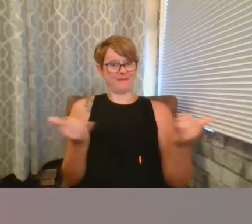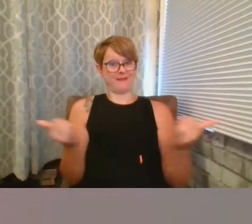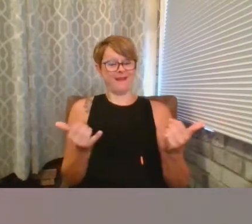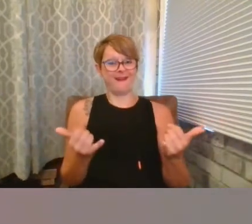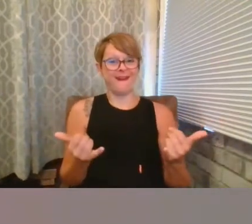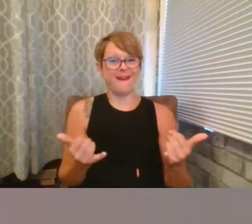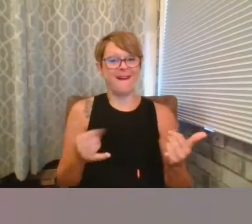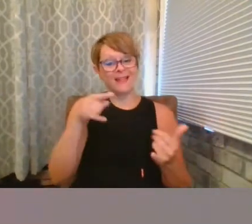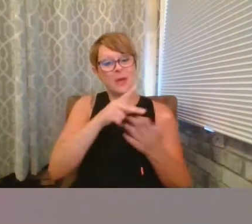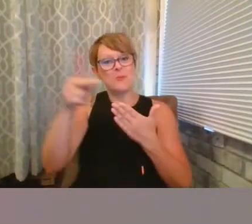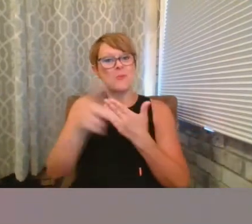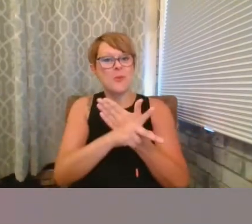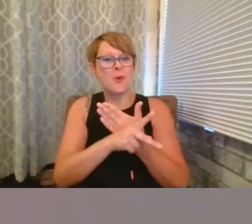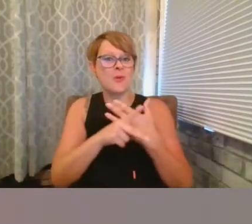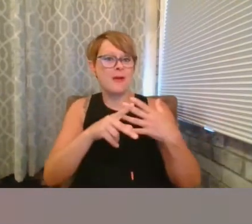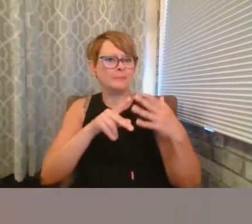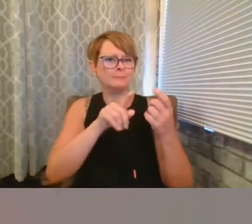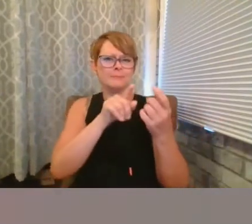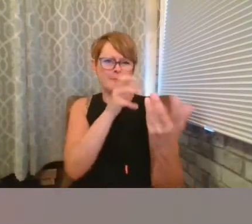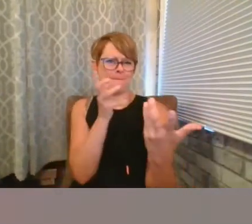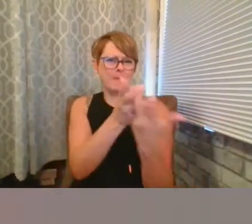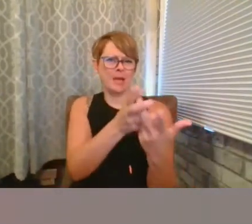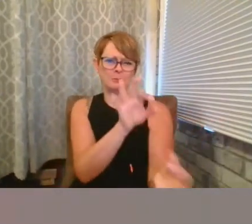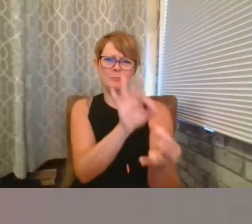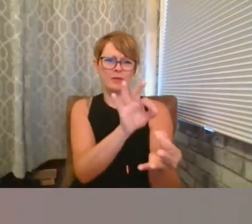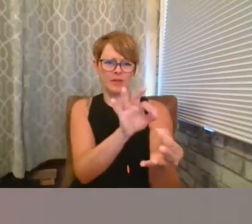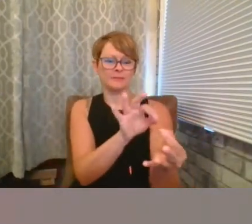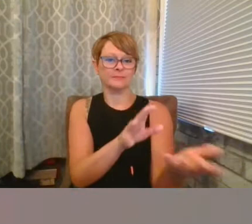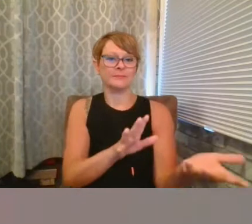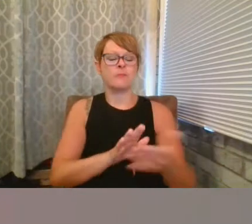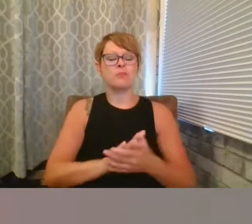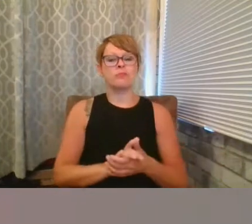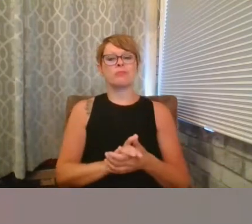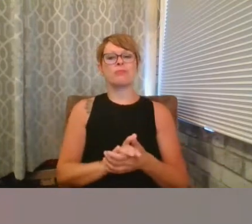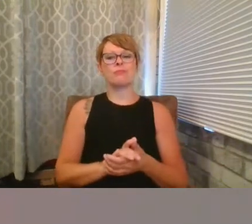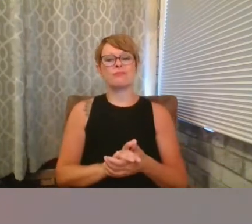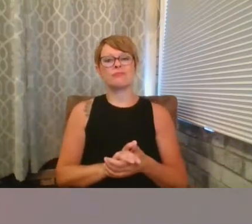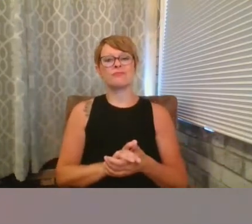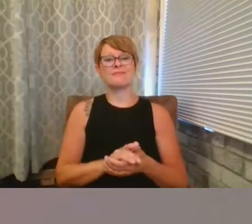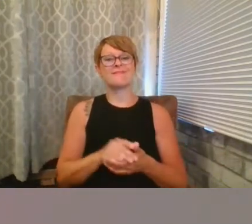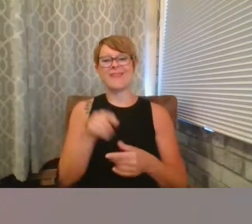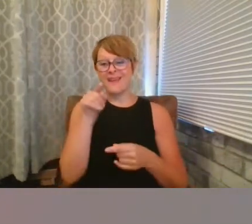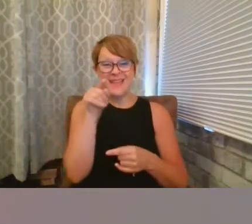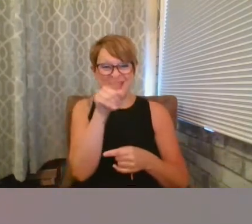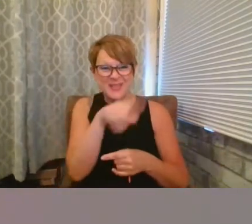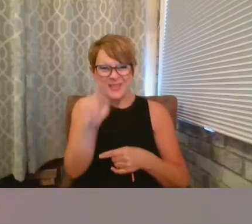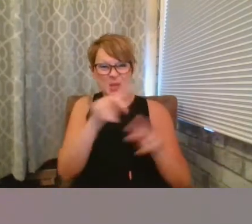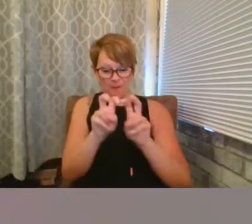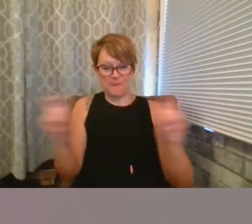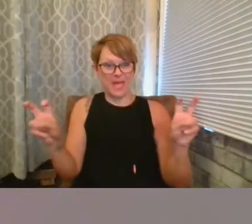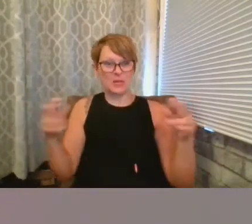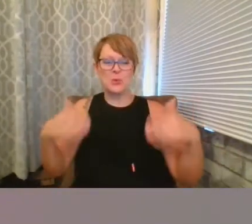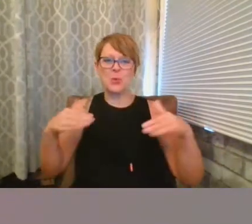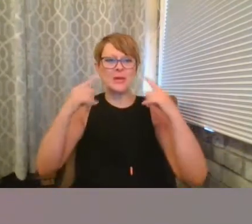program would be exactly on that, and having a group of such successful entrepreneurs with you guys and sharing